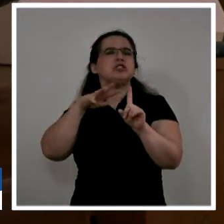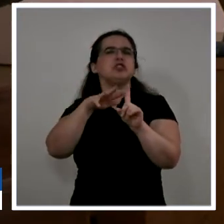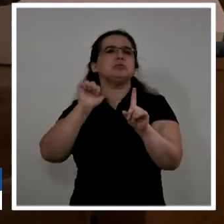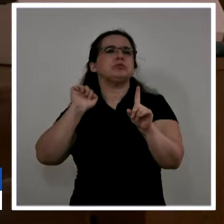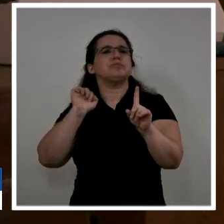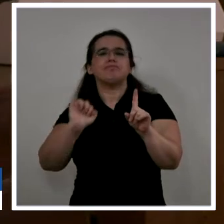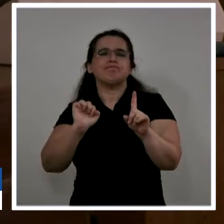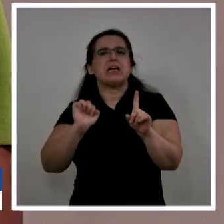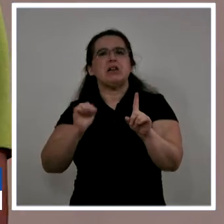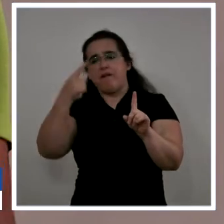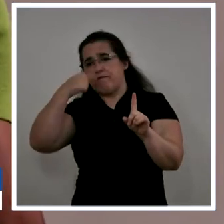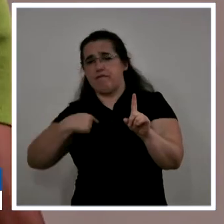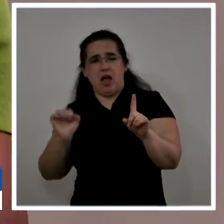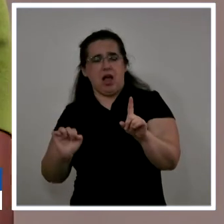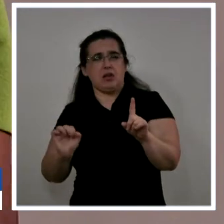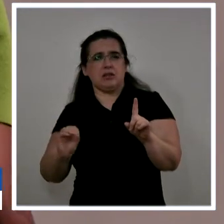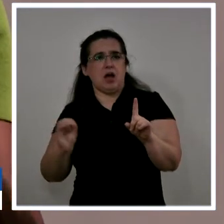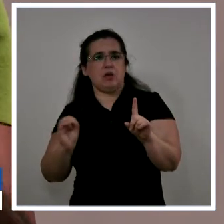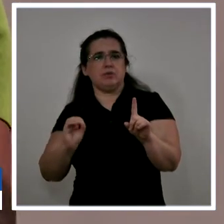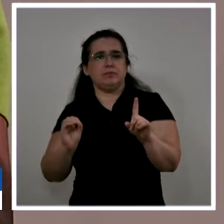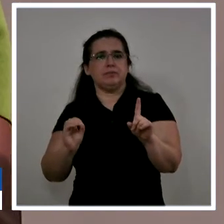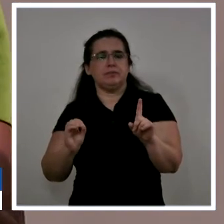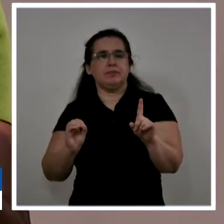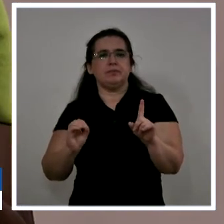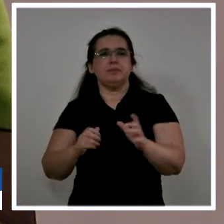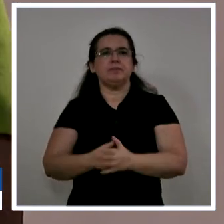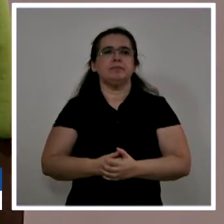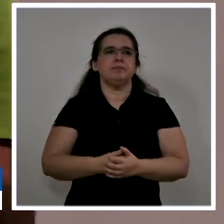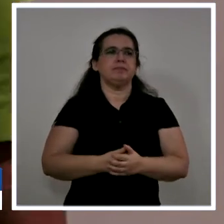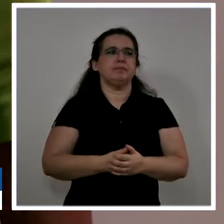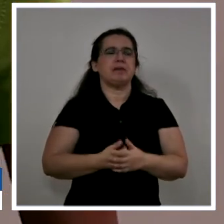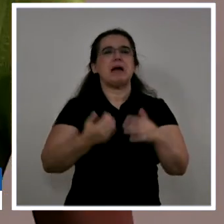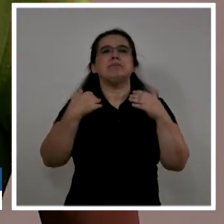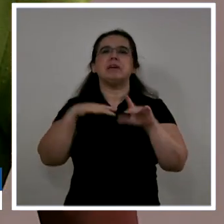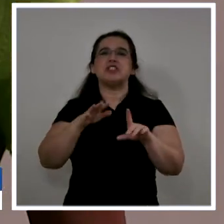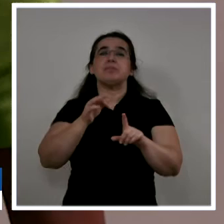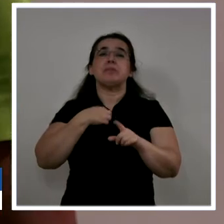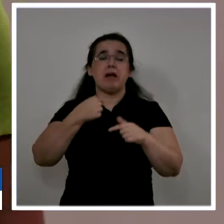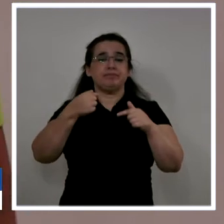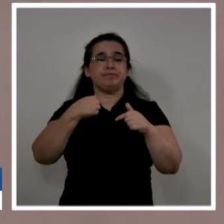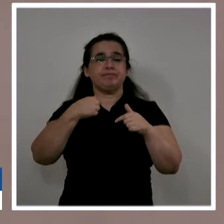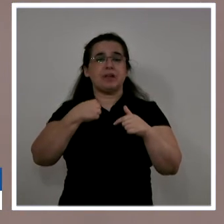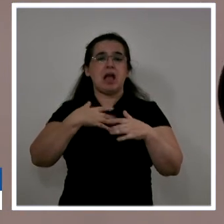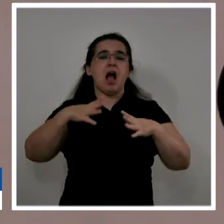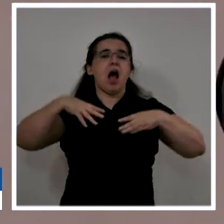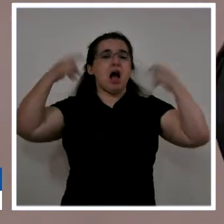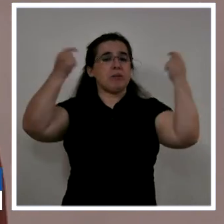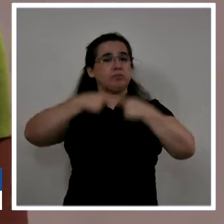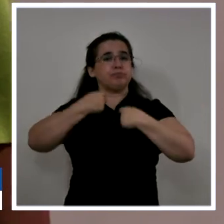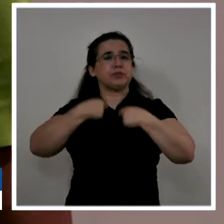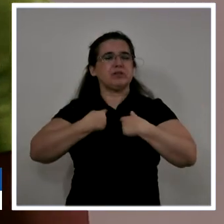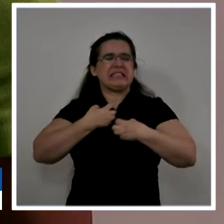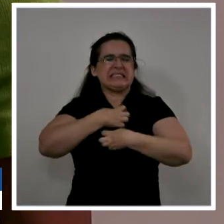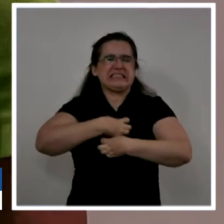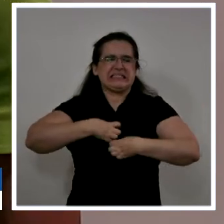falhasse, but for his own tempted, agonized soul. Mas pela sua própria alma que